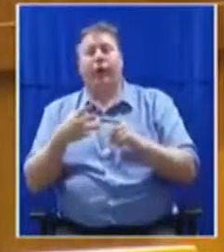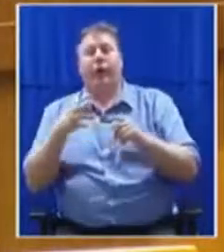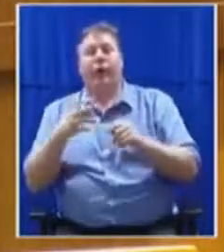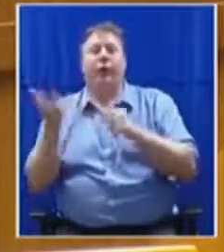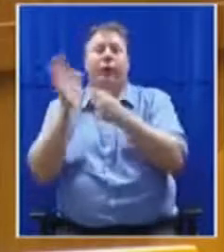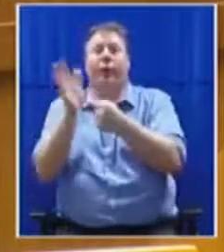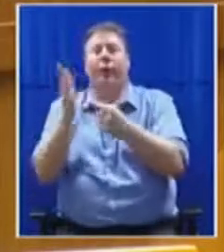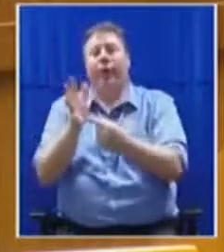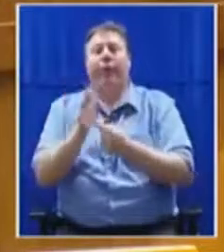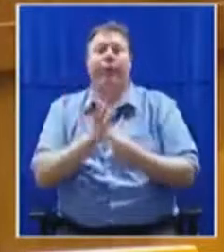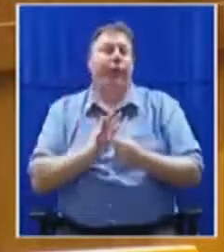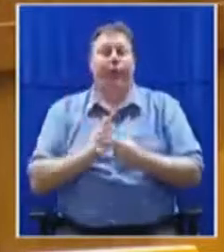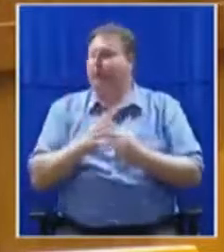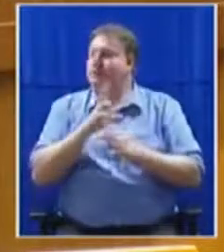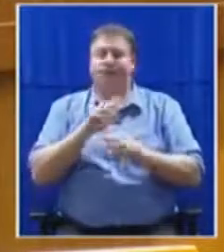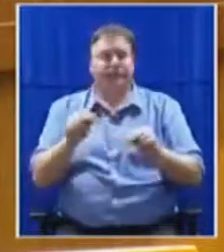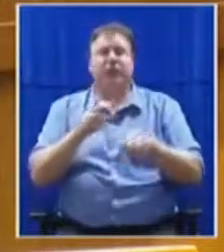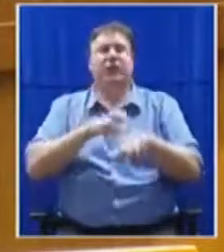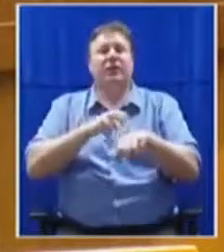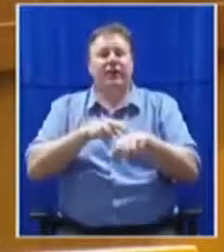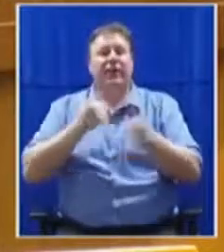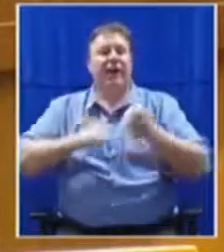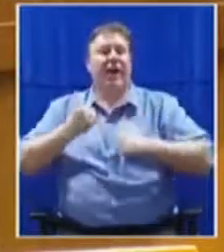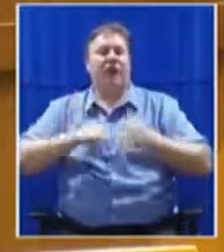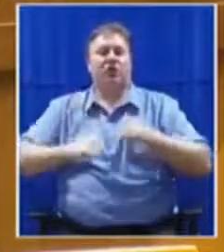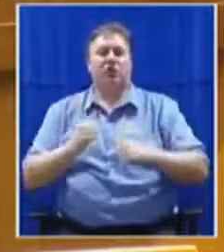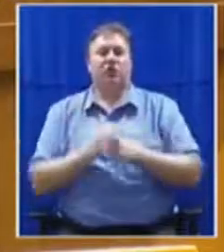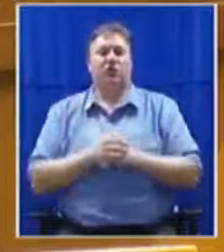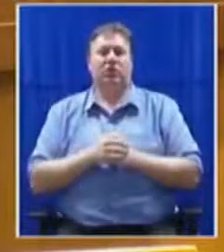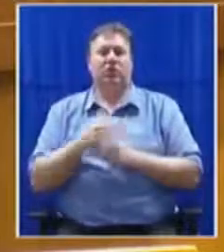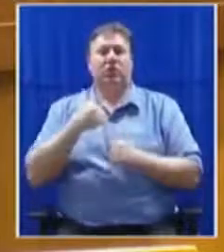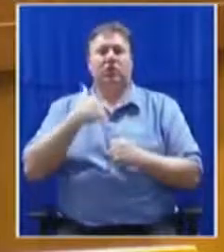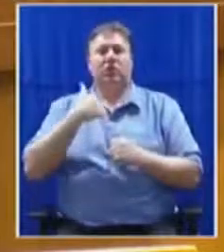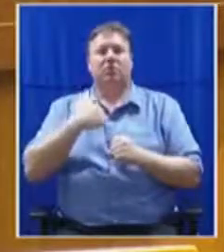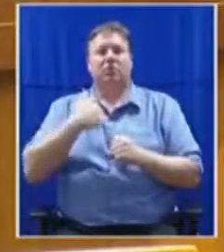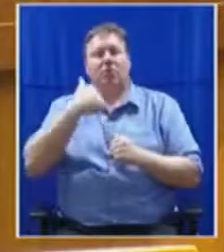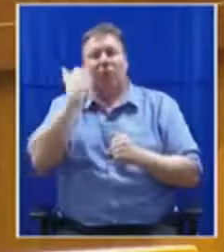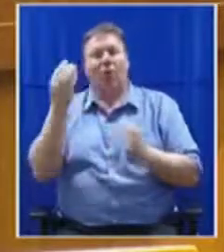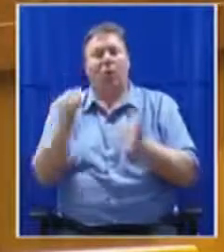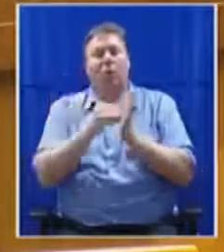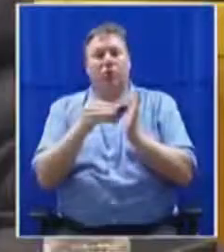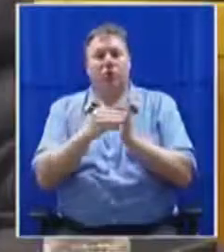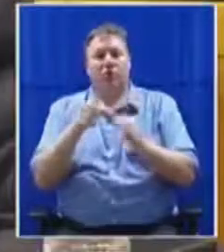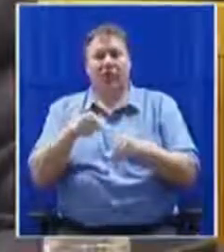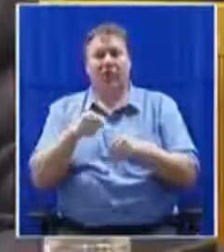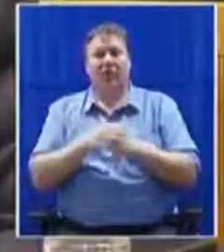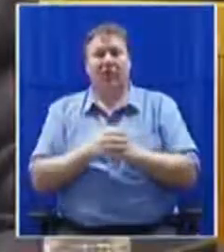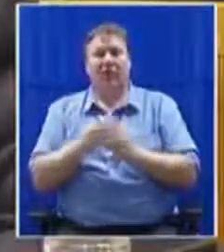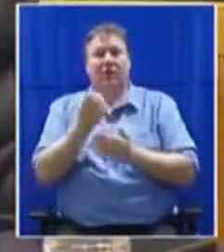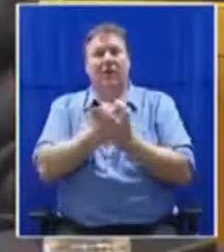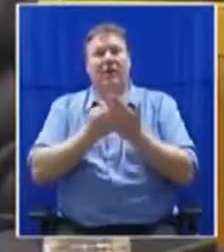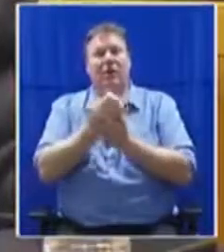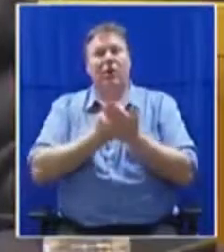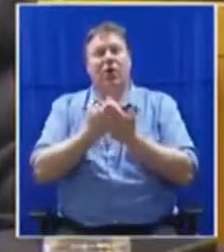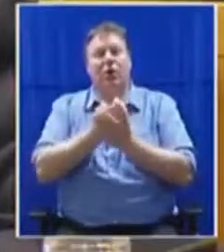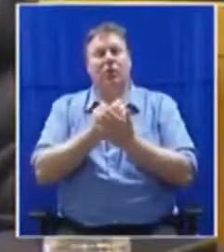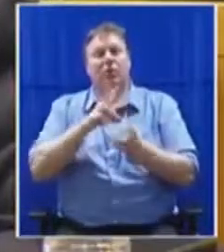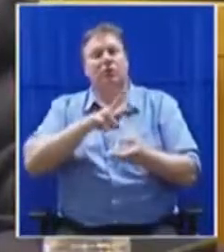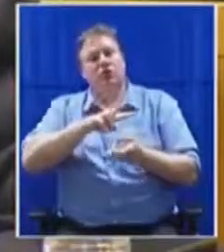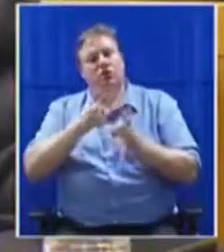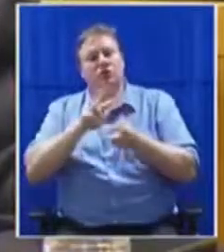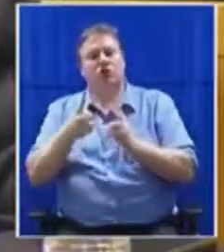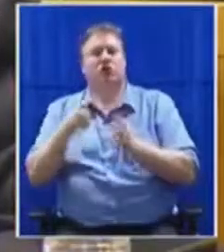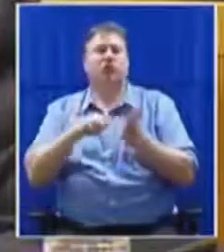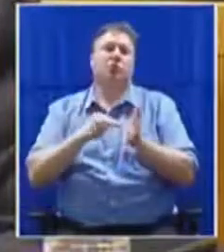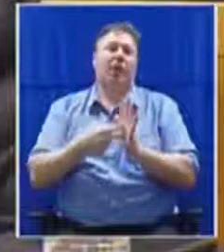need now is action. And so I want to put here before you, let's put an economic recovery plan. The first thing